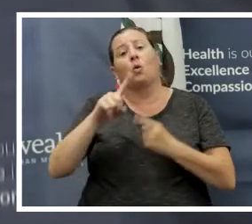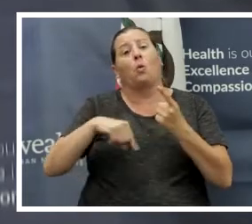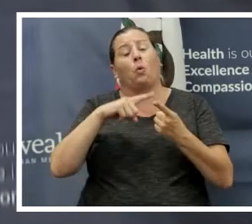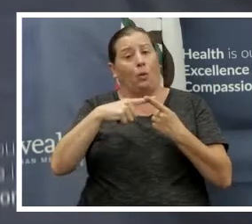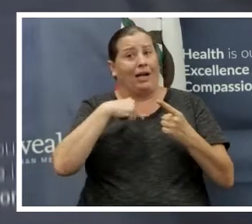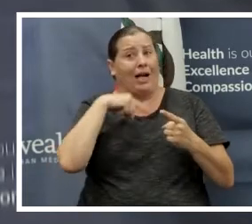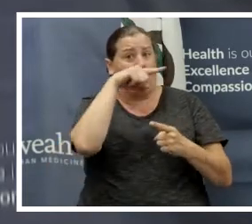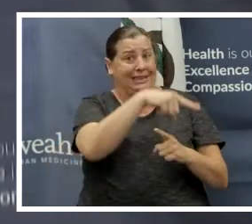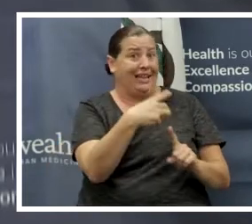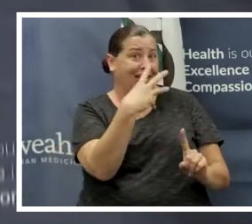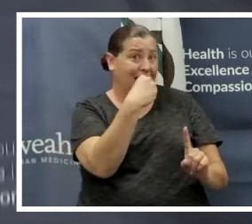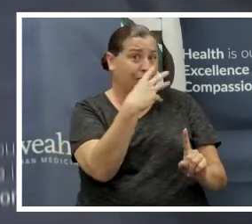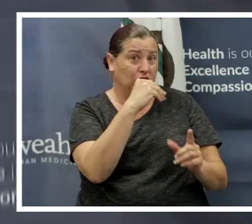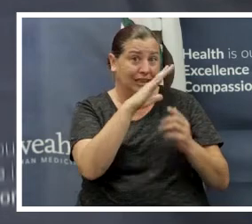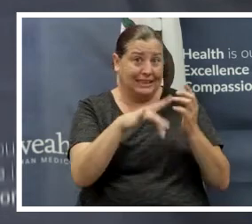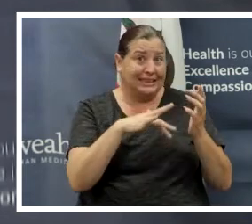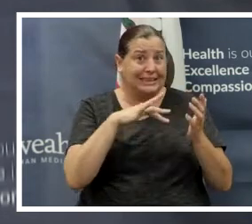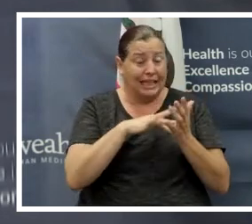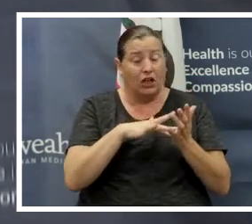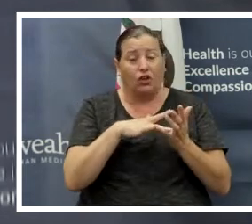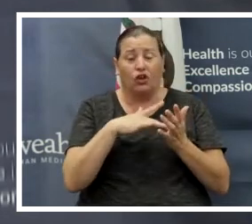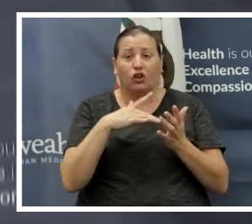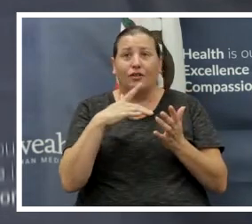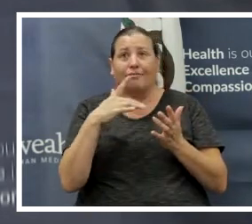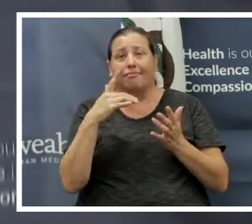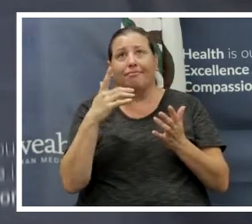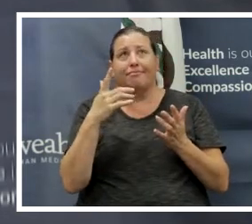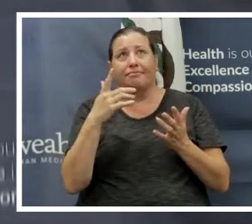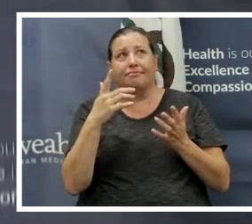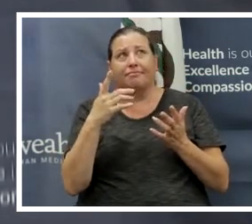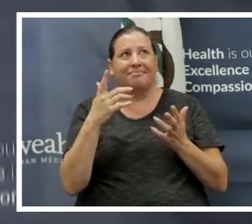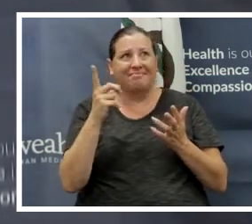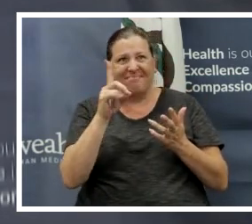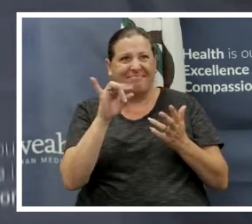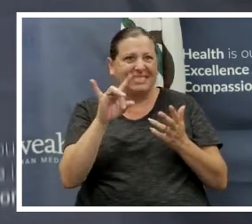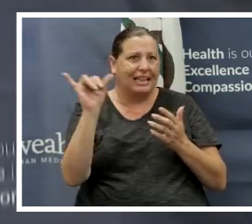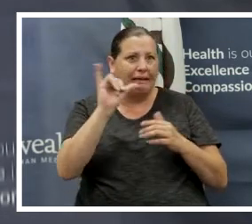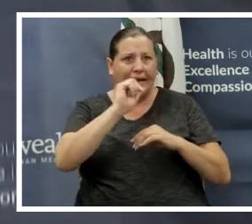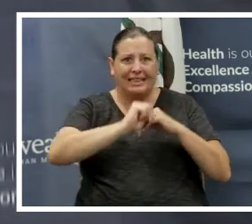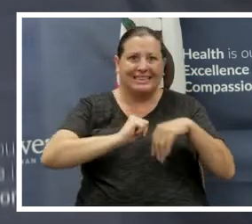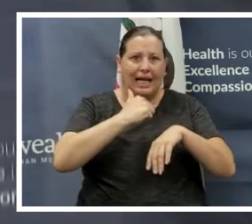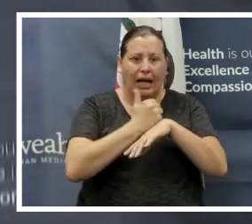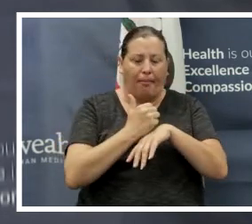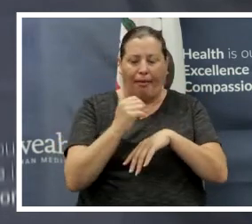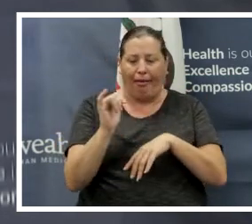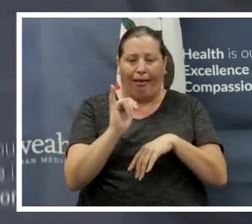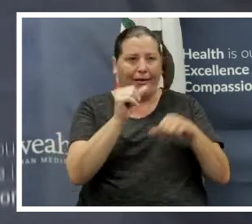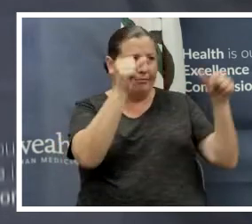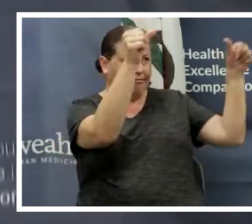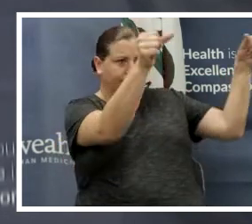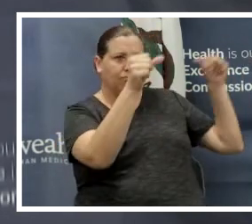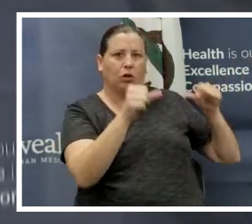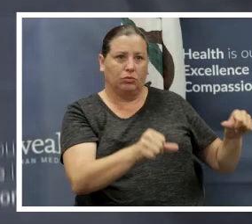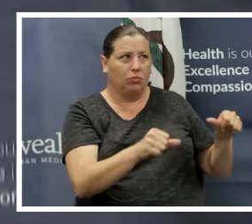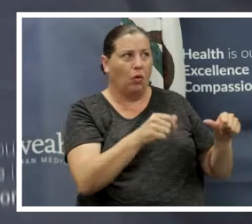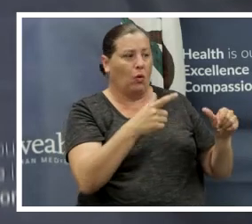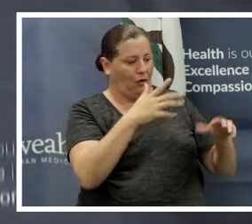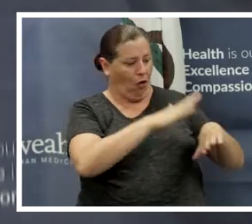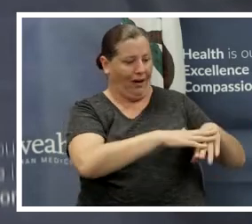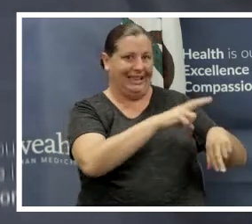had set up I guess like a bulletin board or something in the seat asking folks not to sit